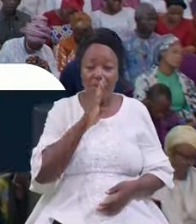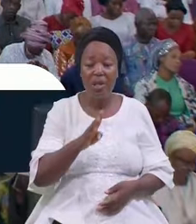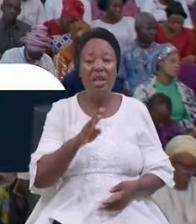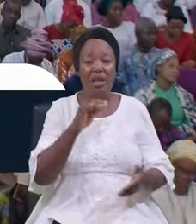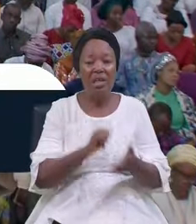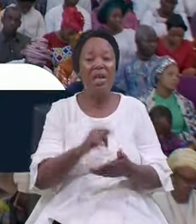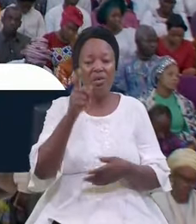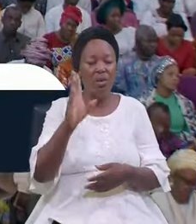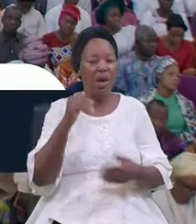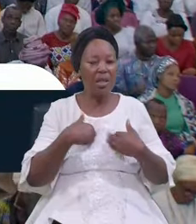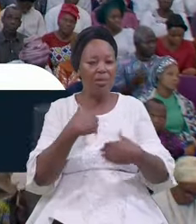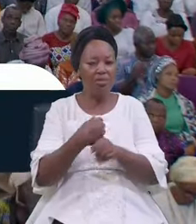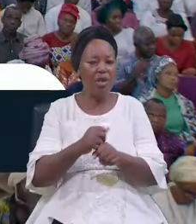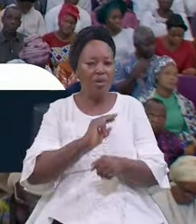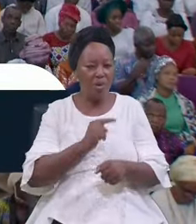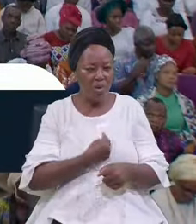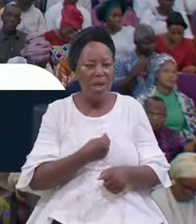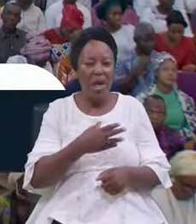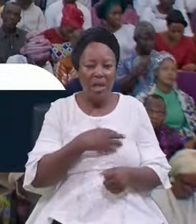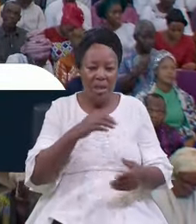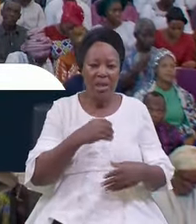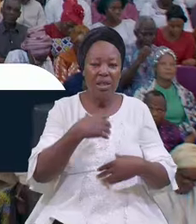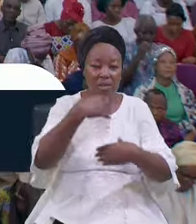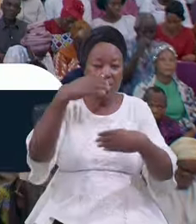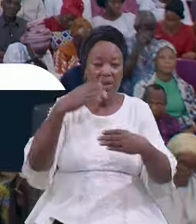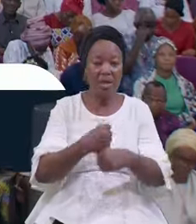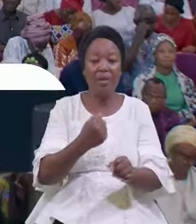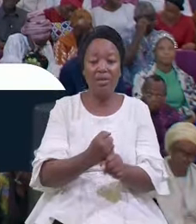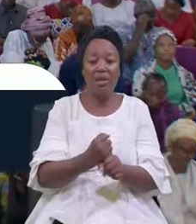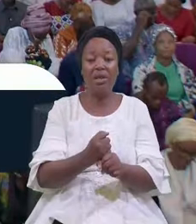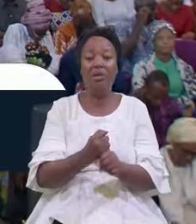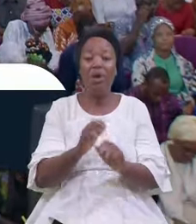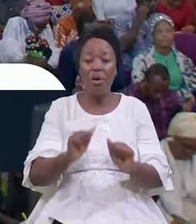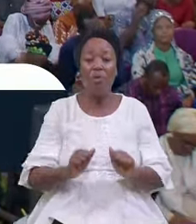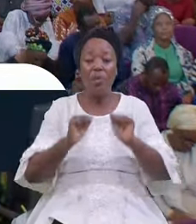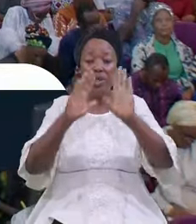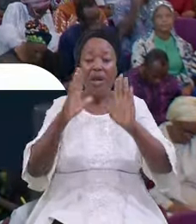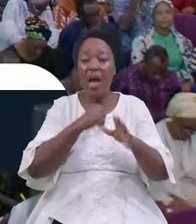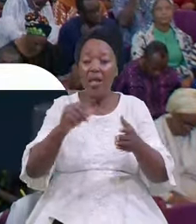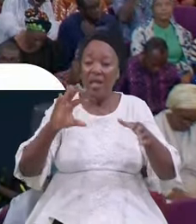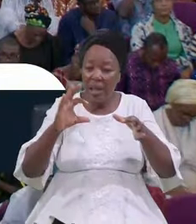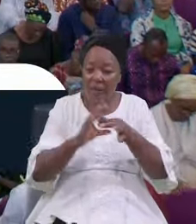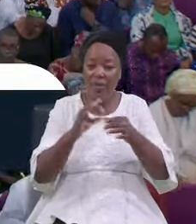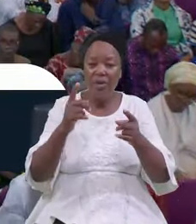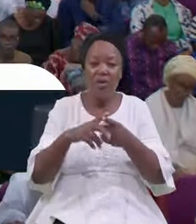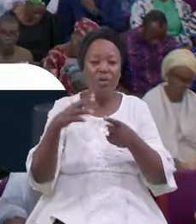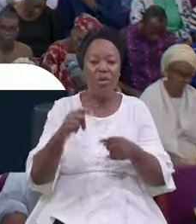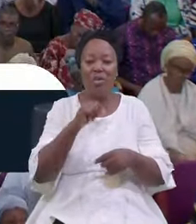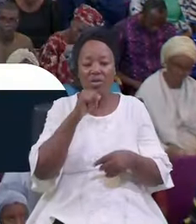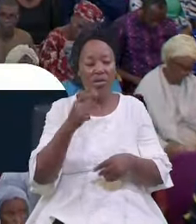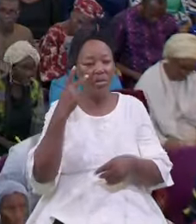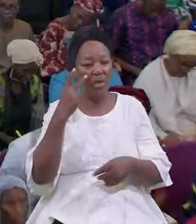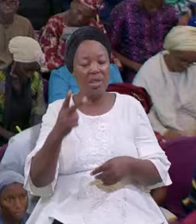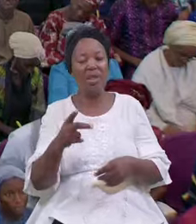made us. Generative commitment and cleaving to the invisible Lord. Number three,